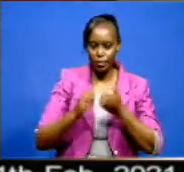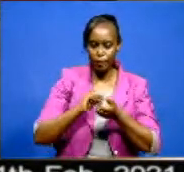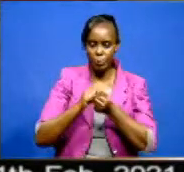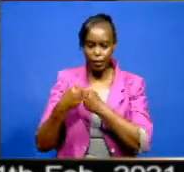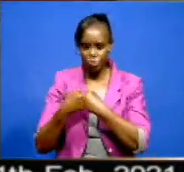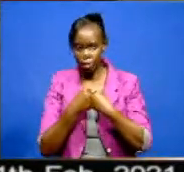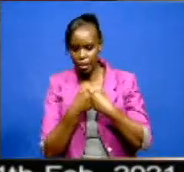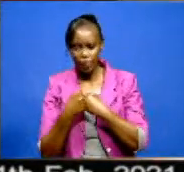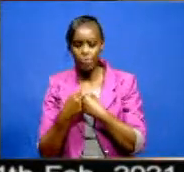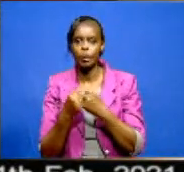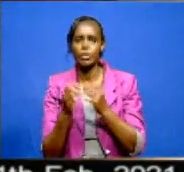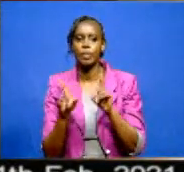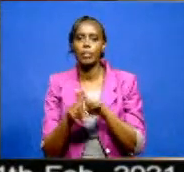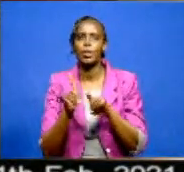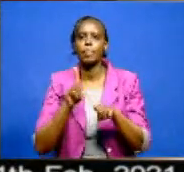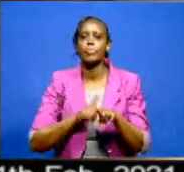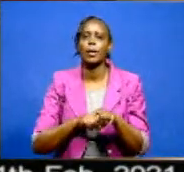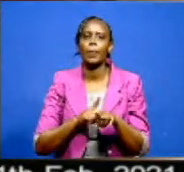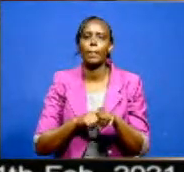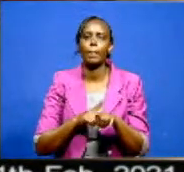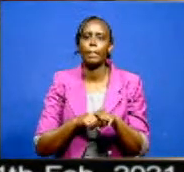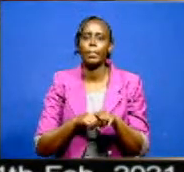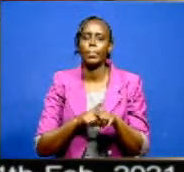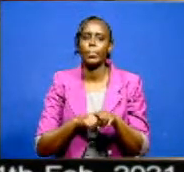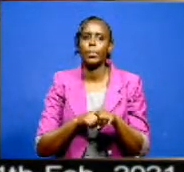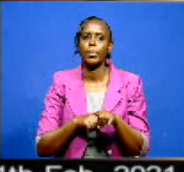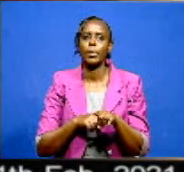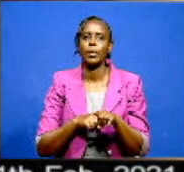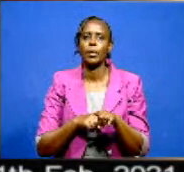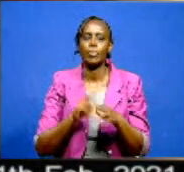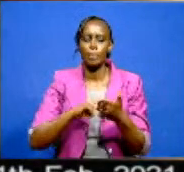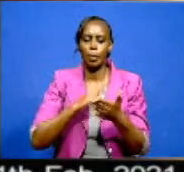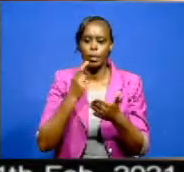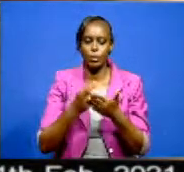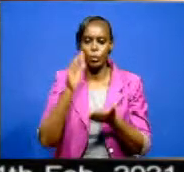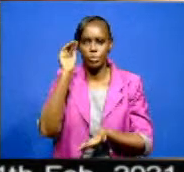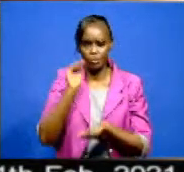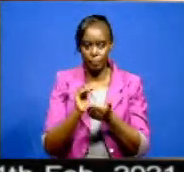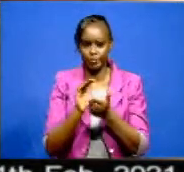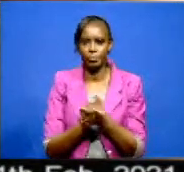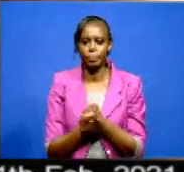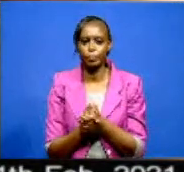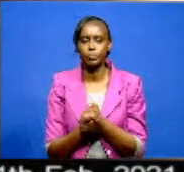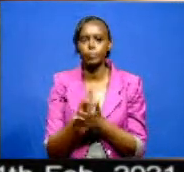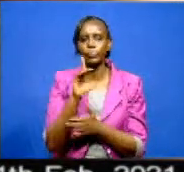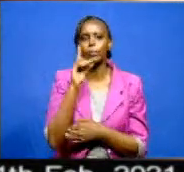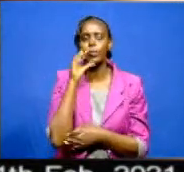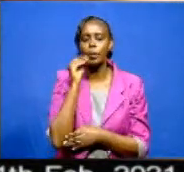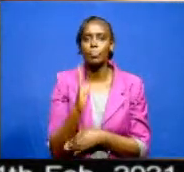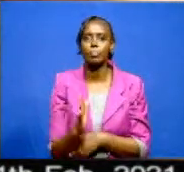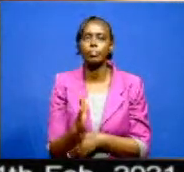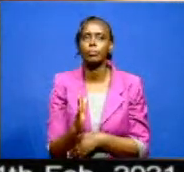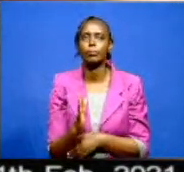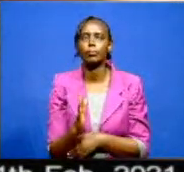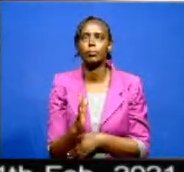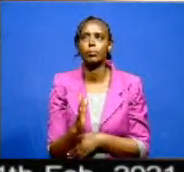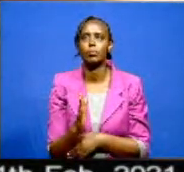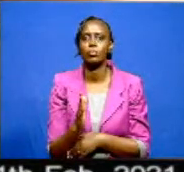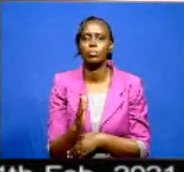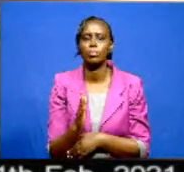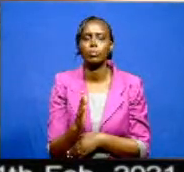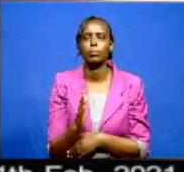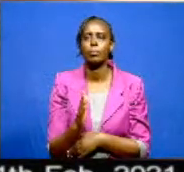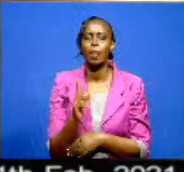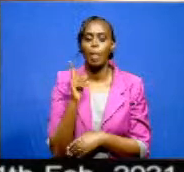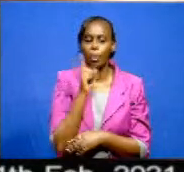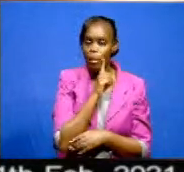challenges, as well as intensified resource use. And D, Madam Speaker, escalating new threats